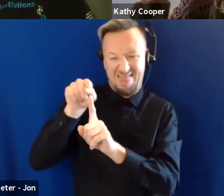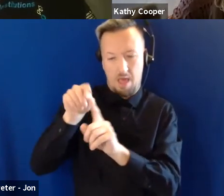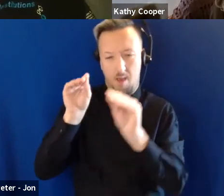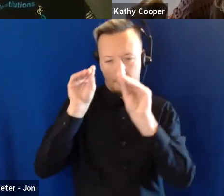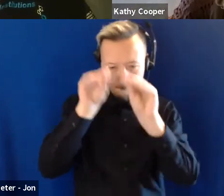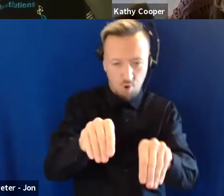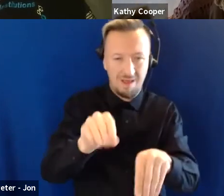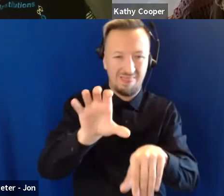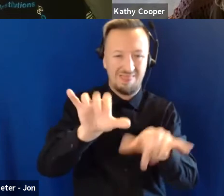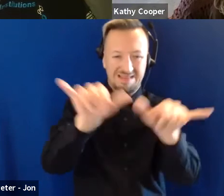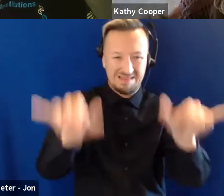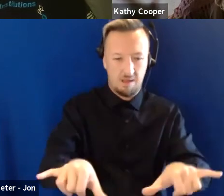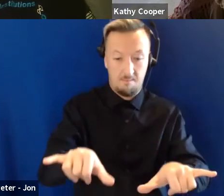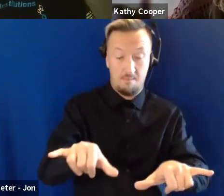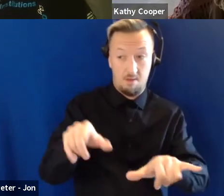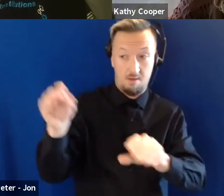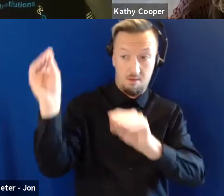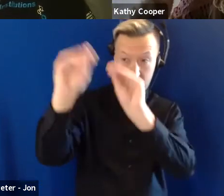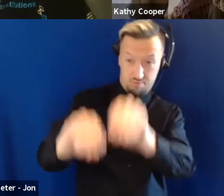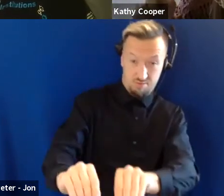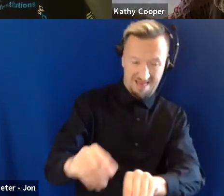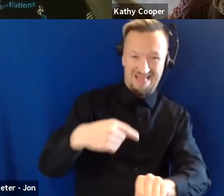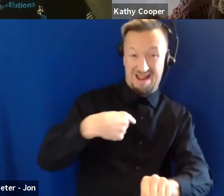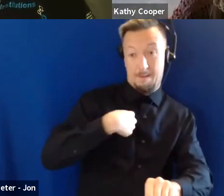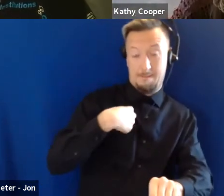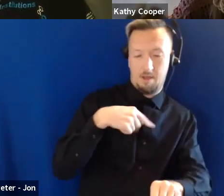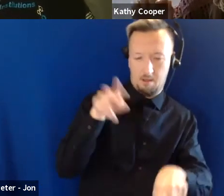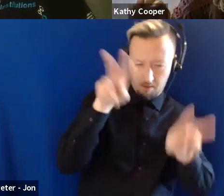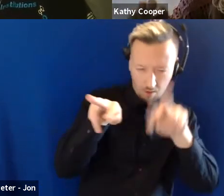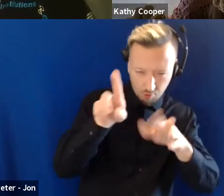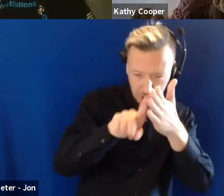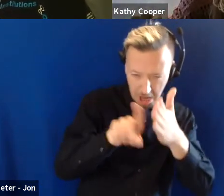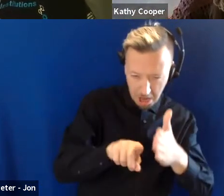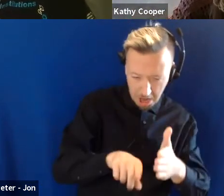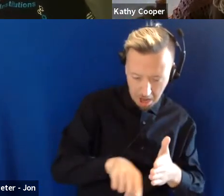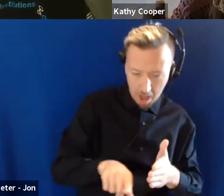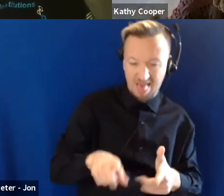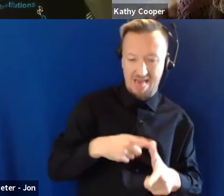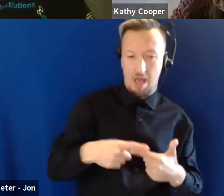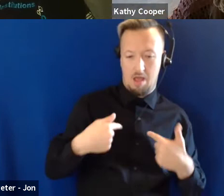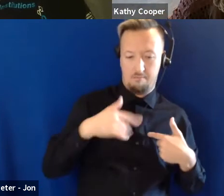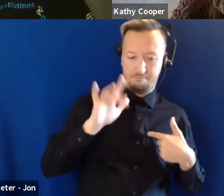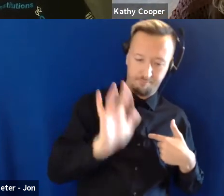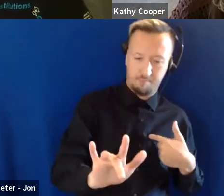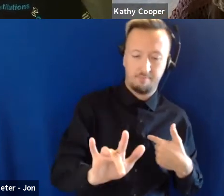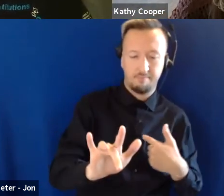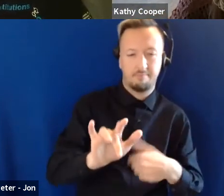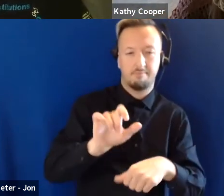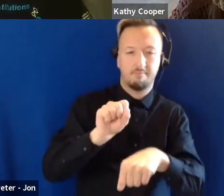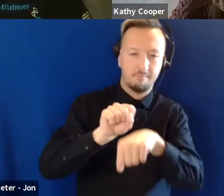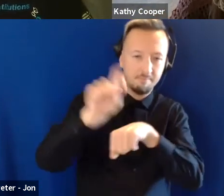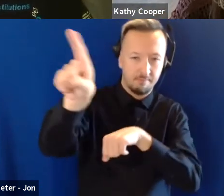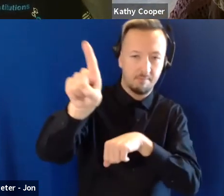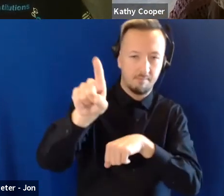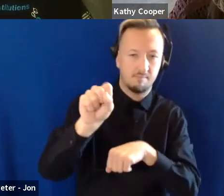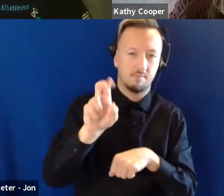actually hit the submit button. So I go through and I check everything. I mark that I've checked it, and then I am the one who actually hits submit. But I think it can be done